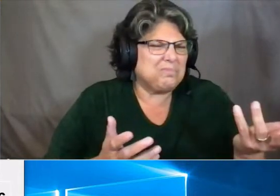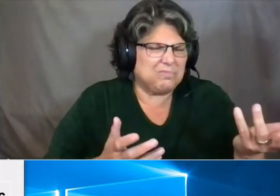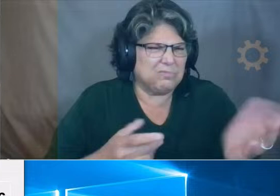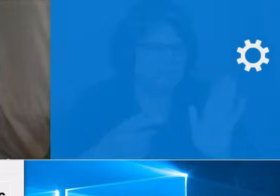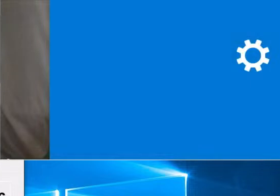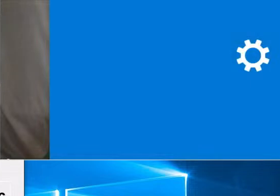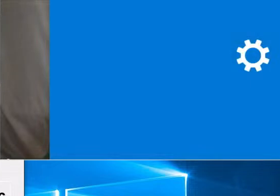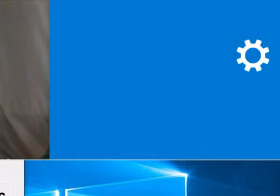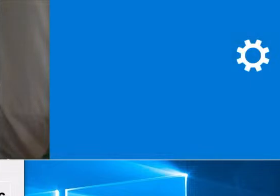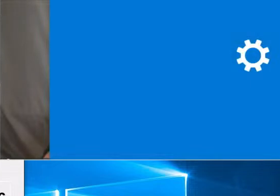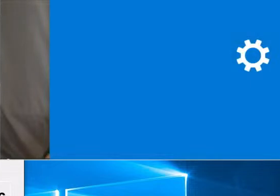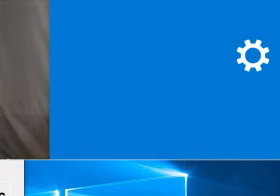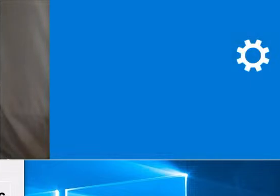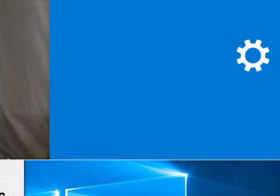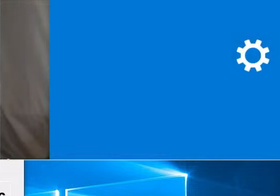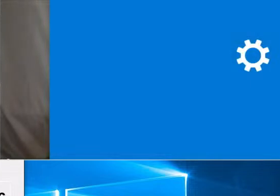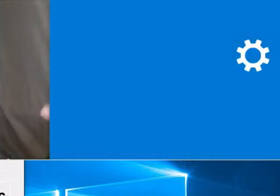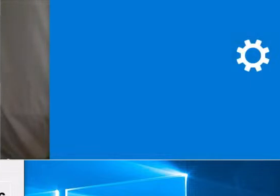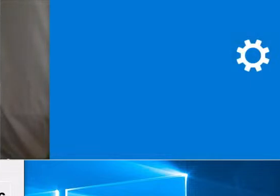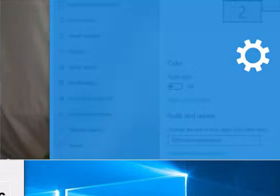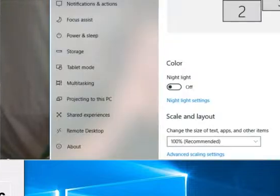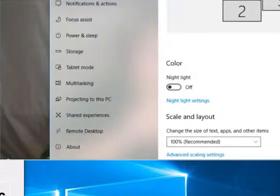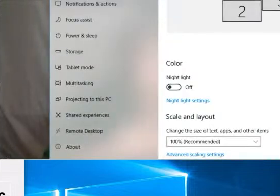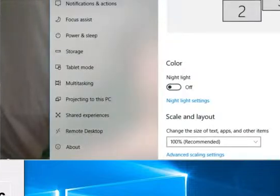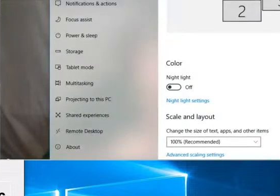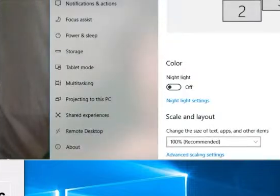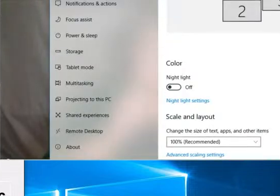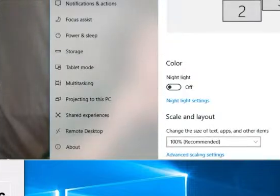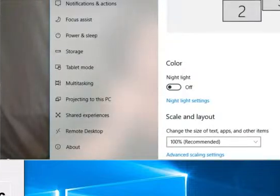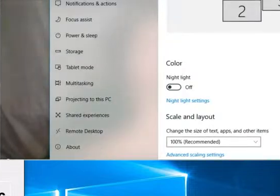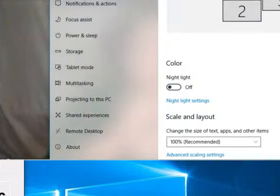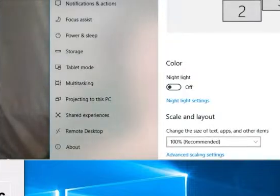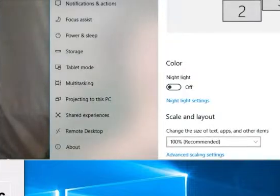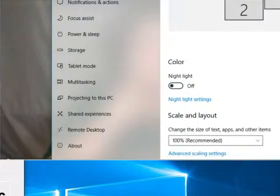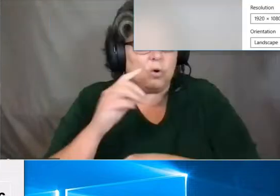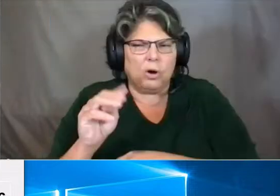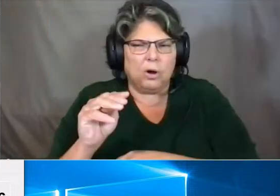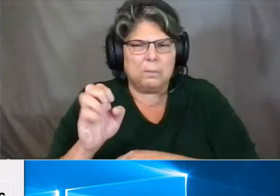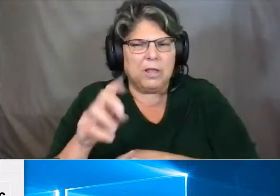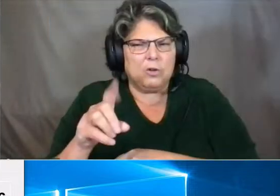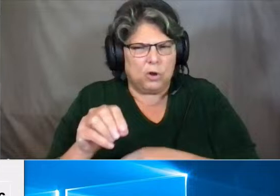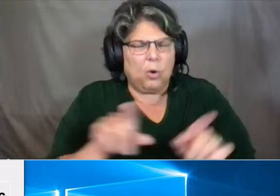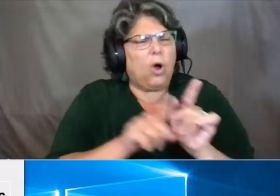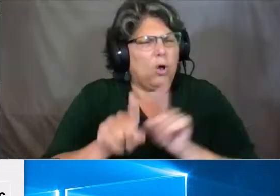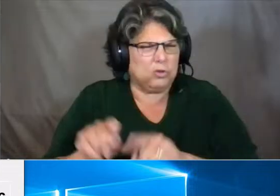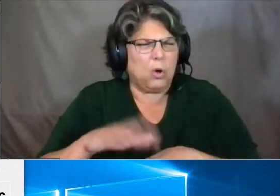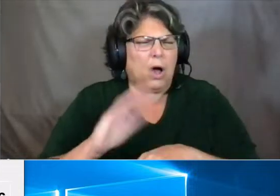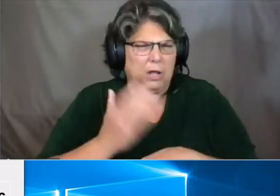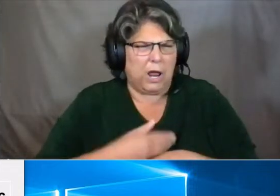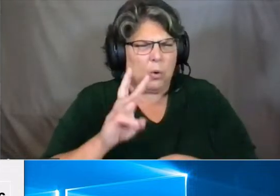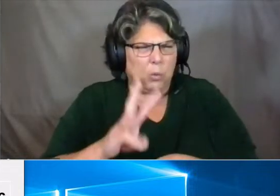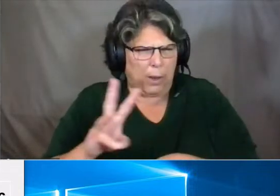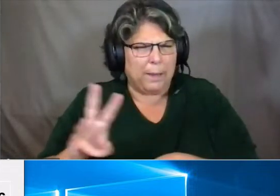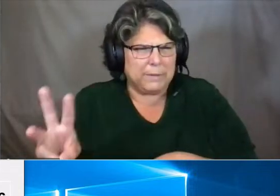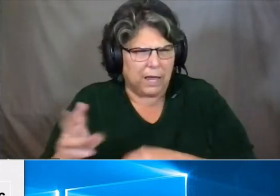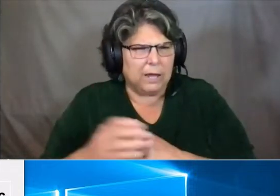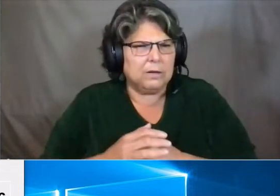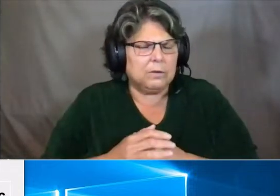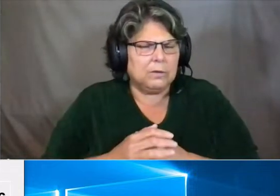of our stats tracker for Mendocino County. This is on our website. We talked about early at